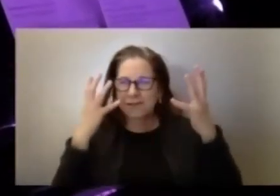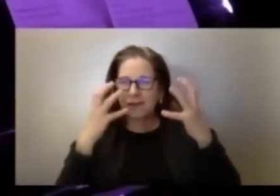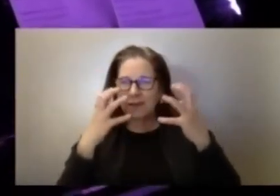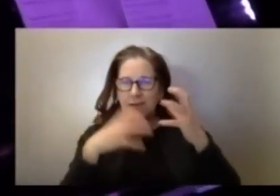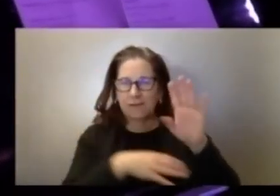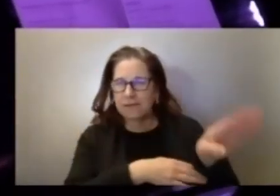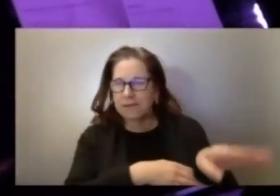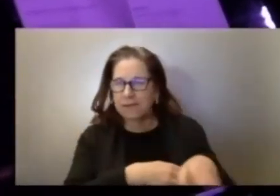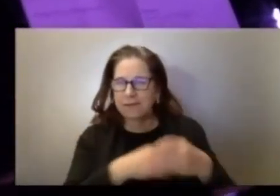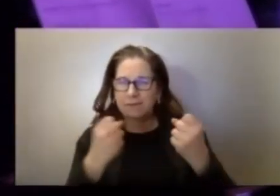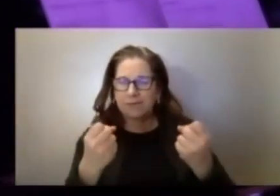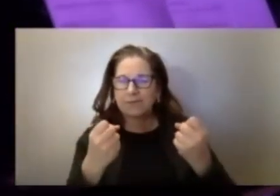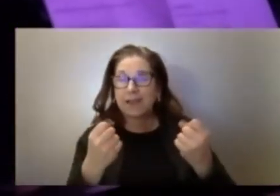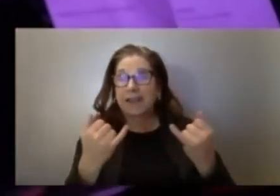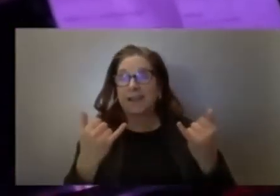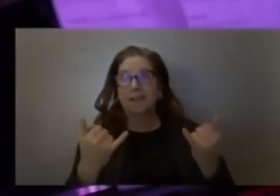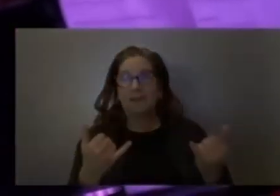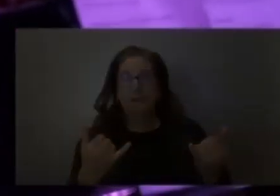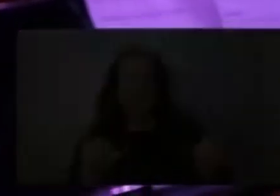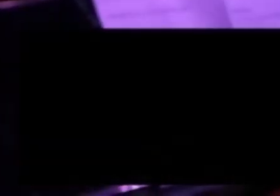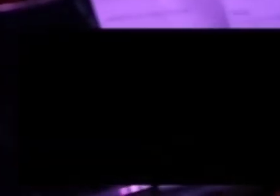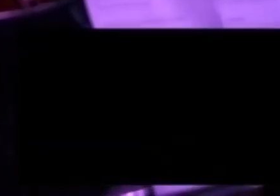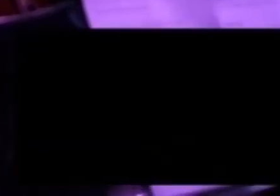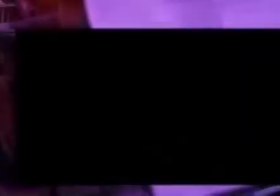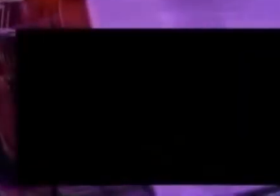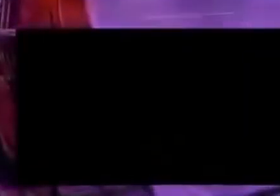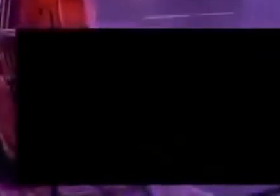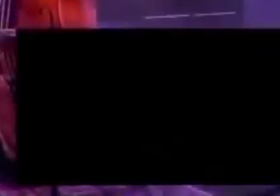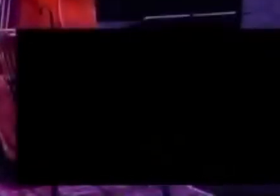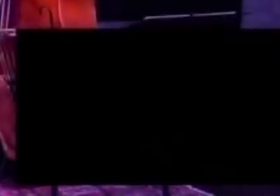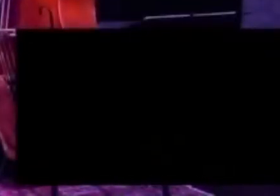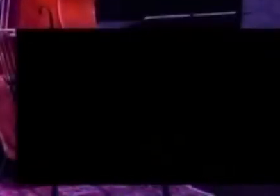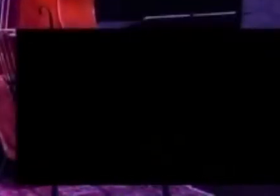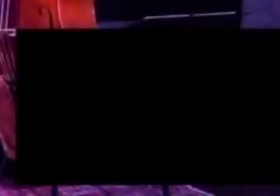the icy darkness.